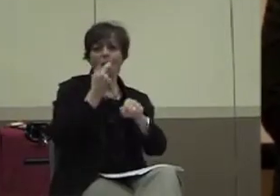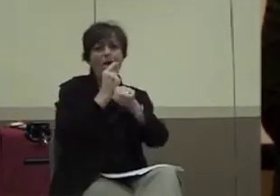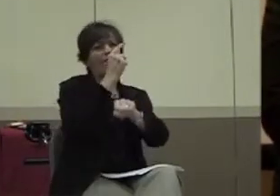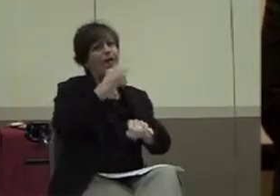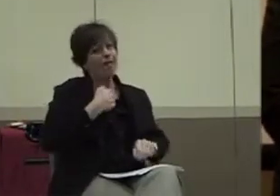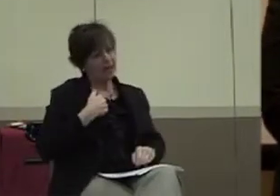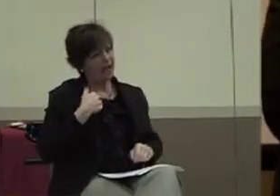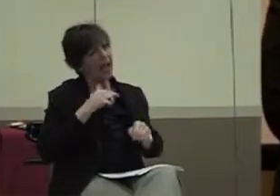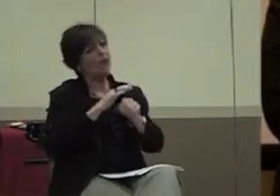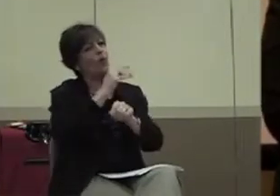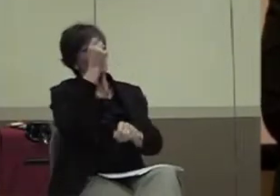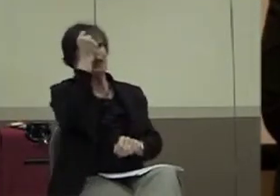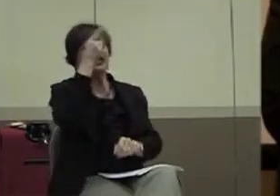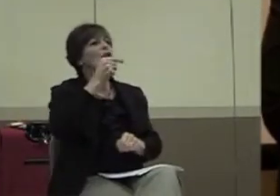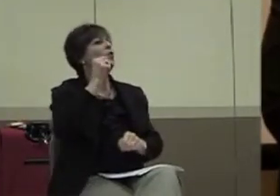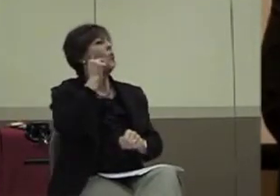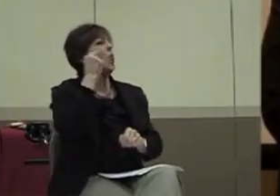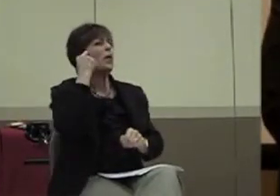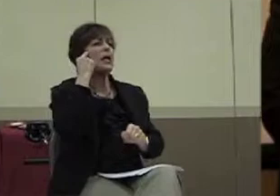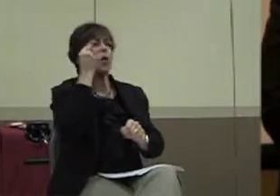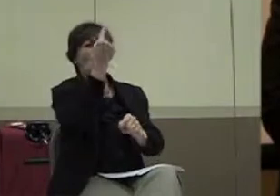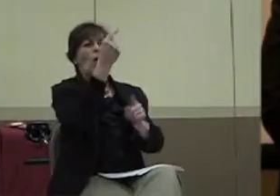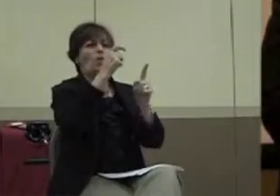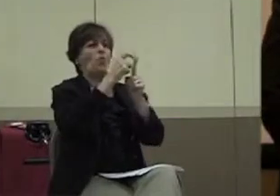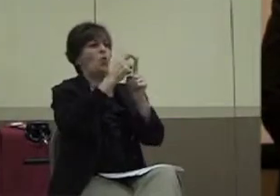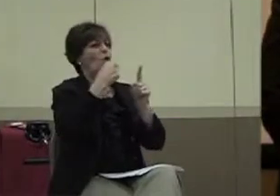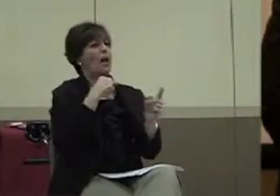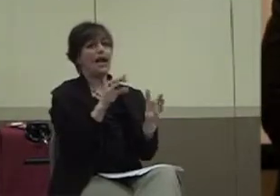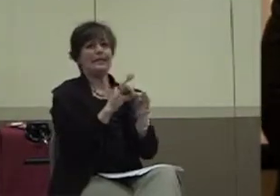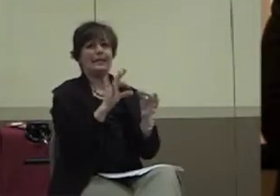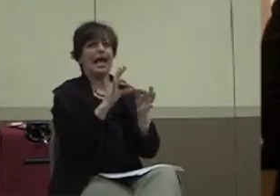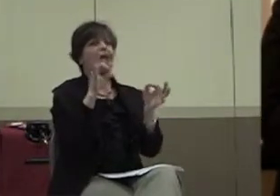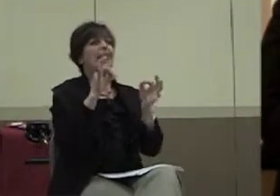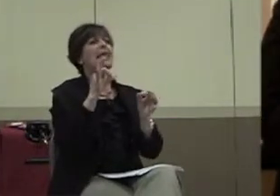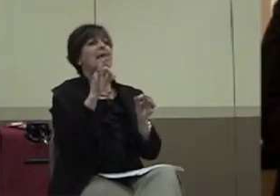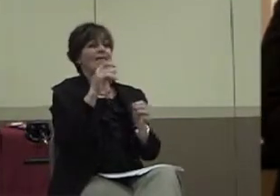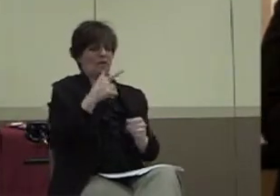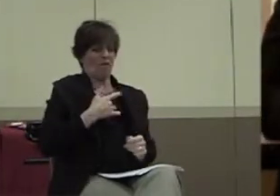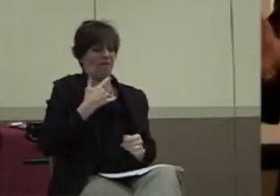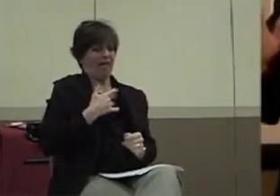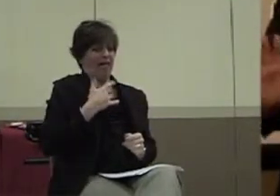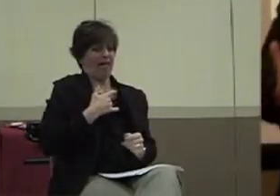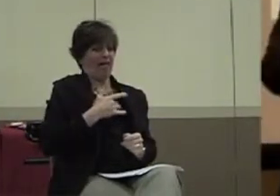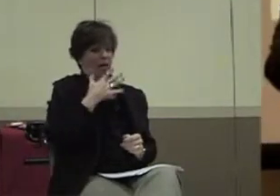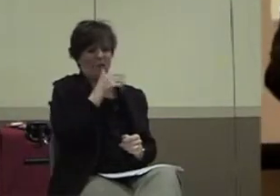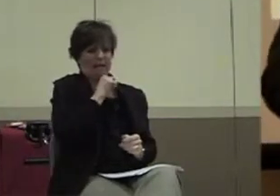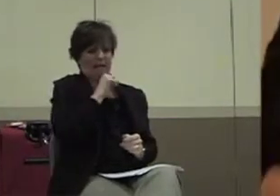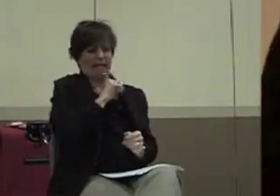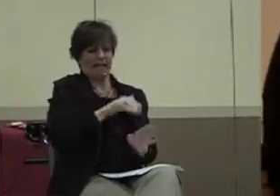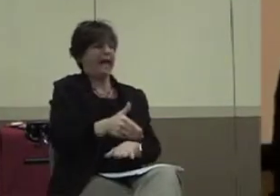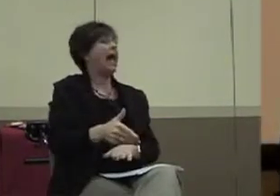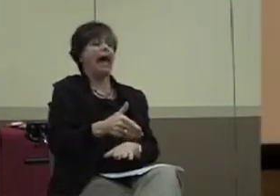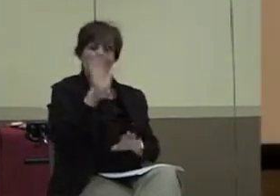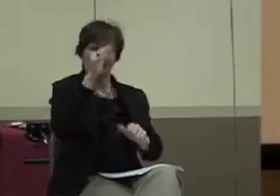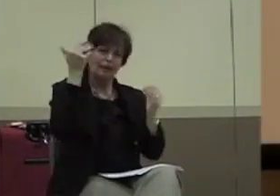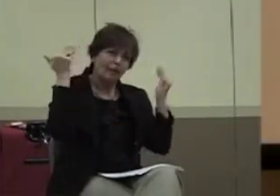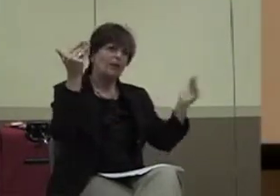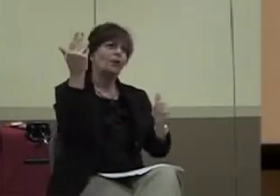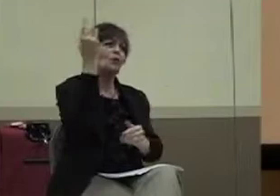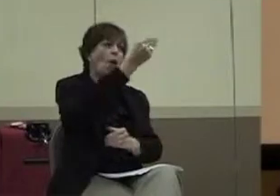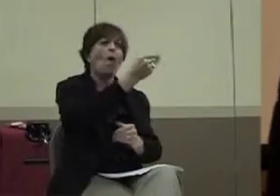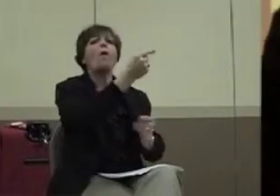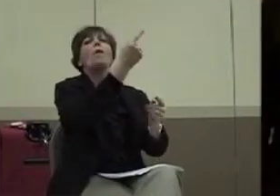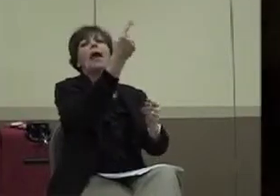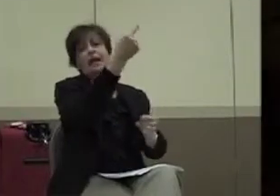I totally know that you won't hear a word I'm saying if you are about to die. So just get up and go and come